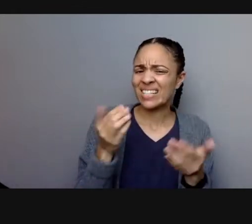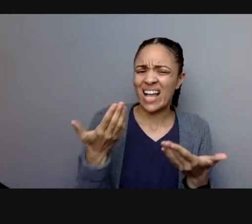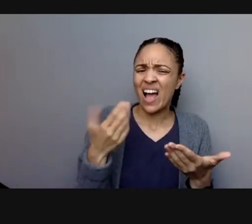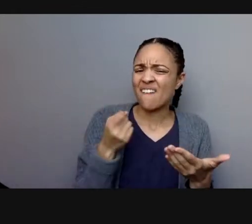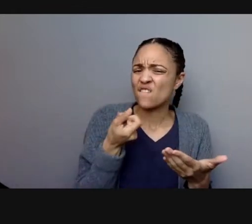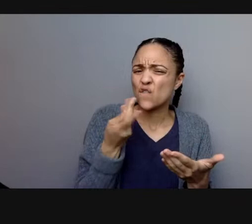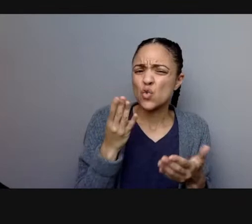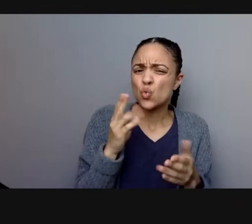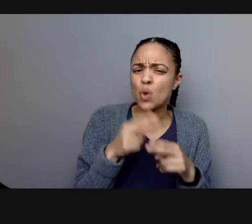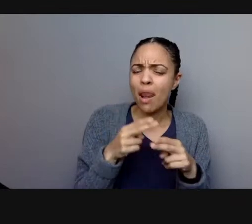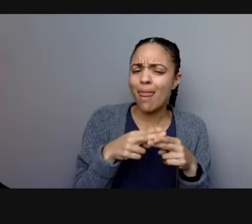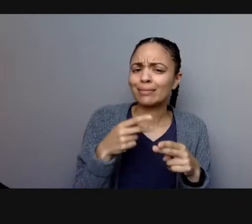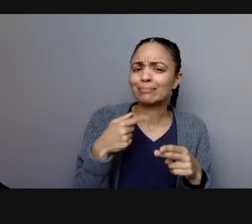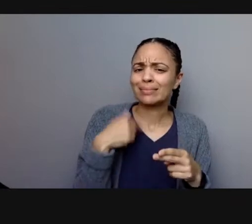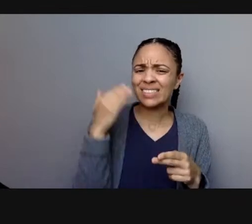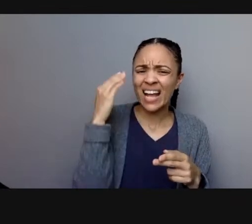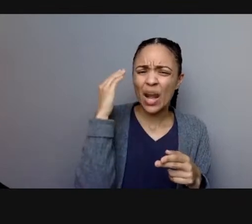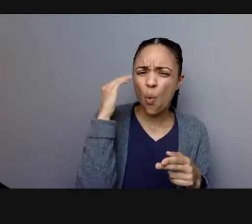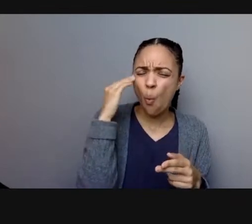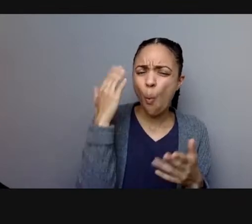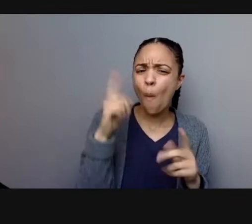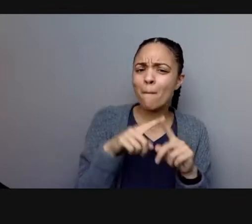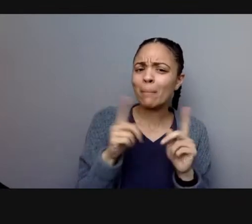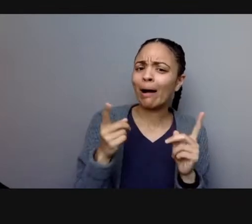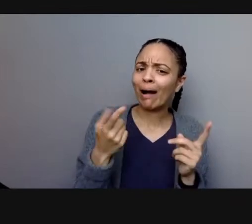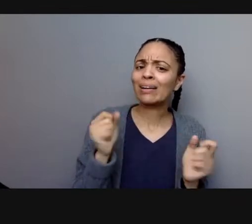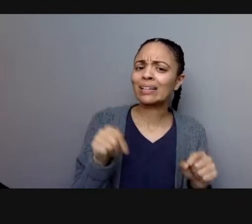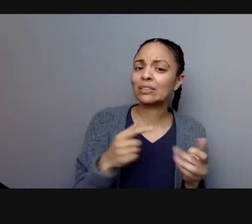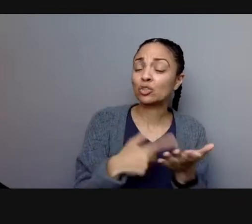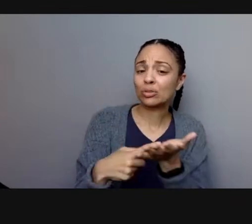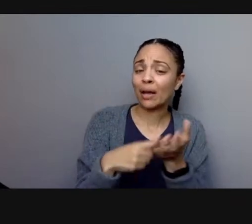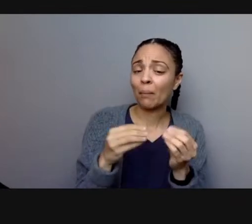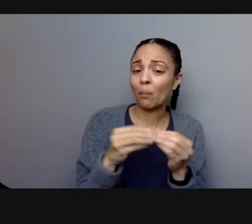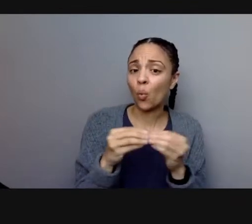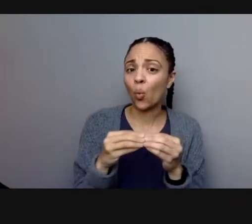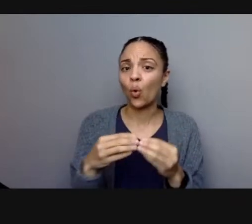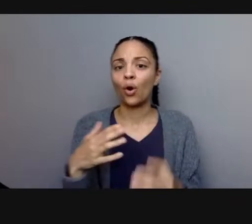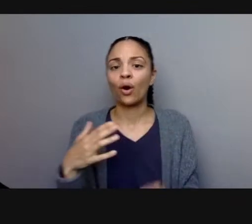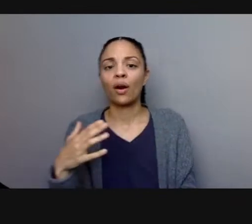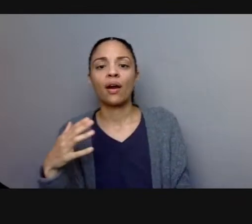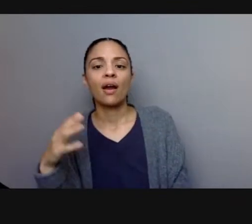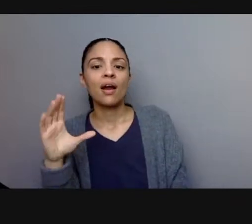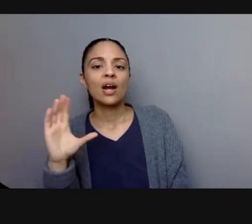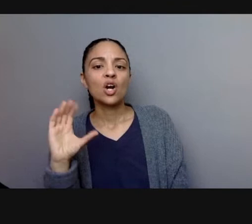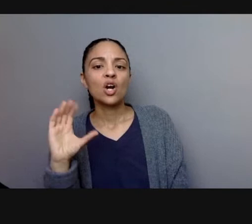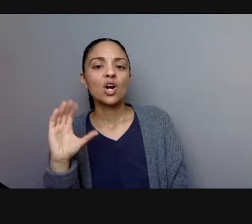was, I know Ron was Zen One. Yeah.